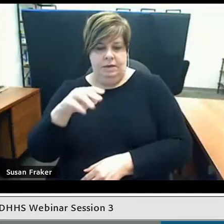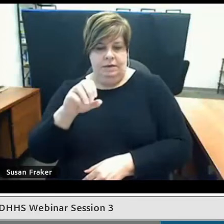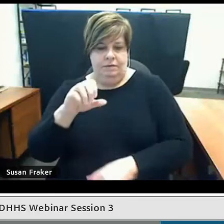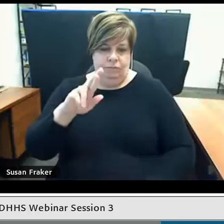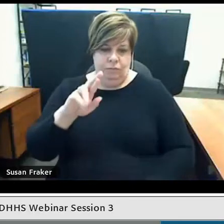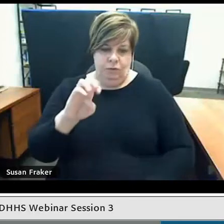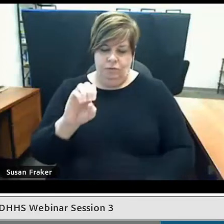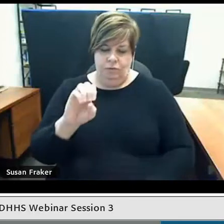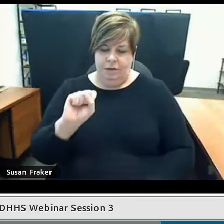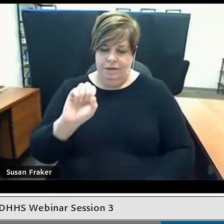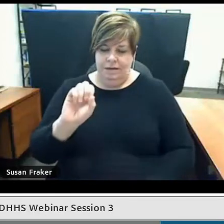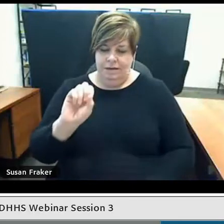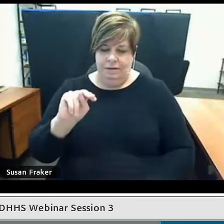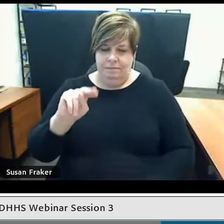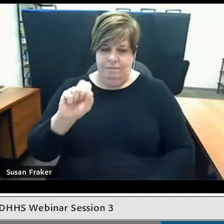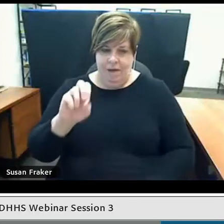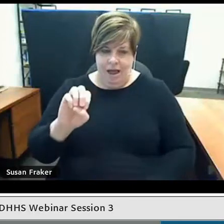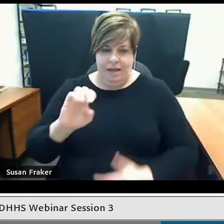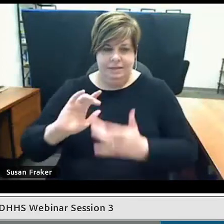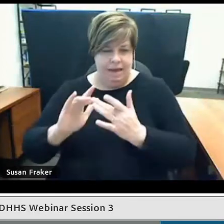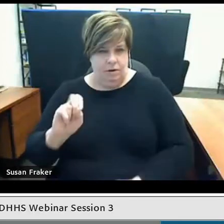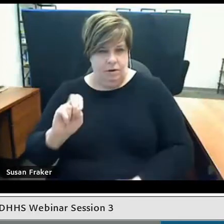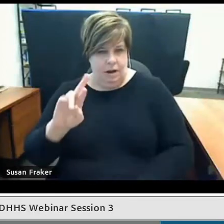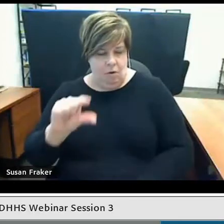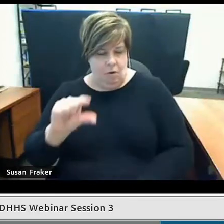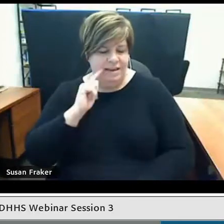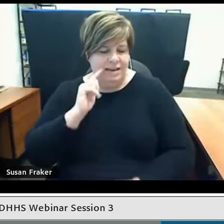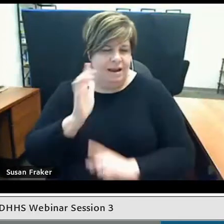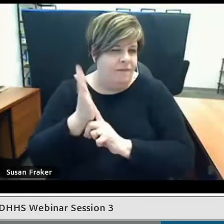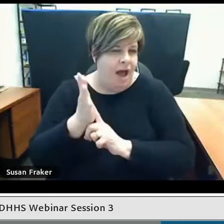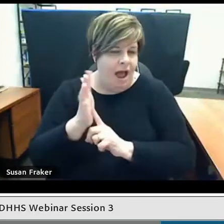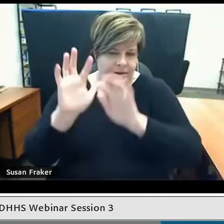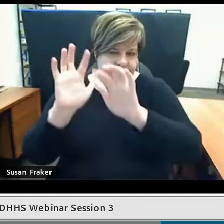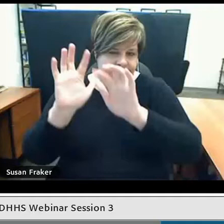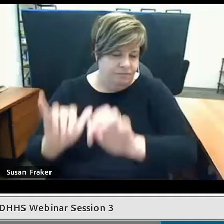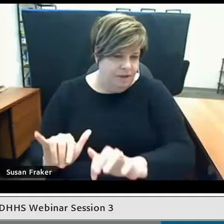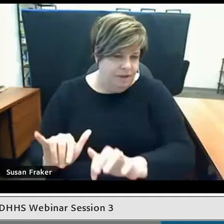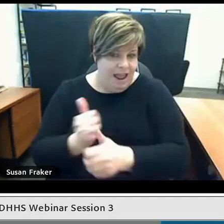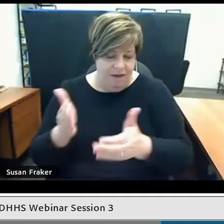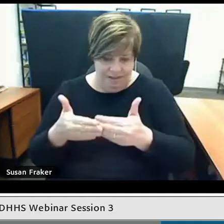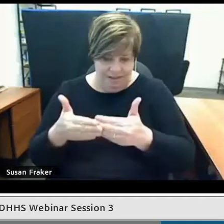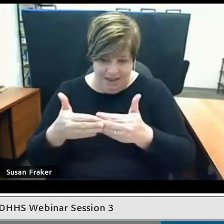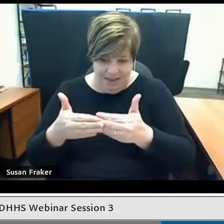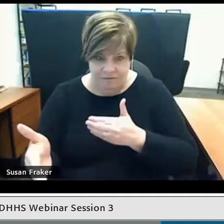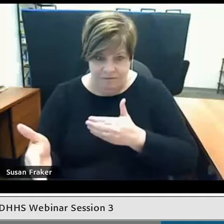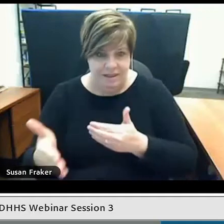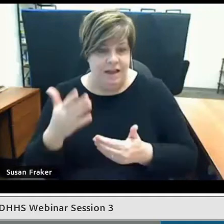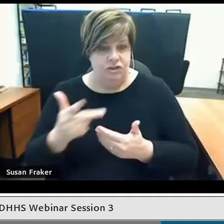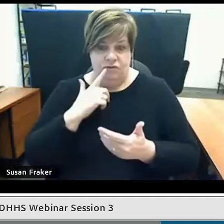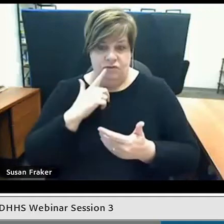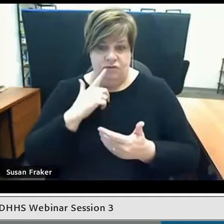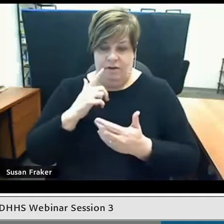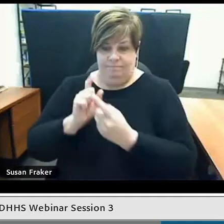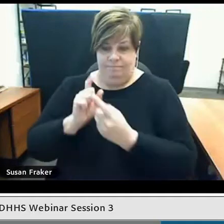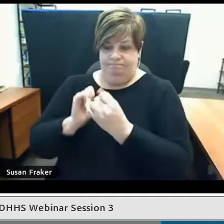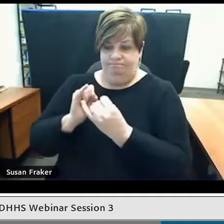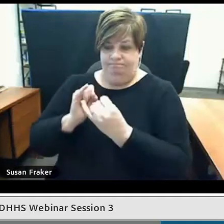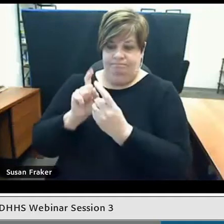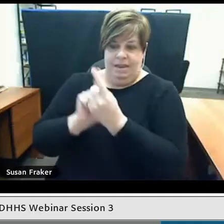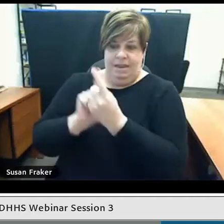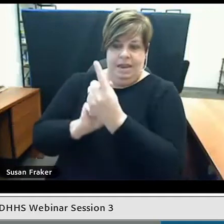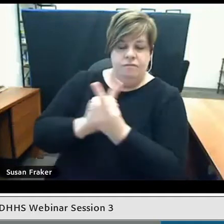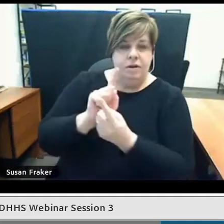takes maybe 5 minutes, and then everything from that point is really personalized. So the